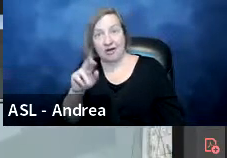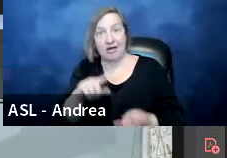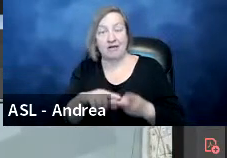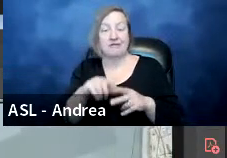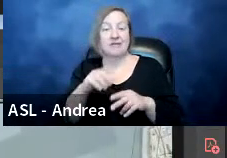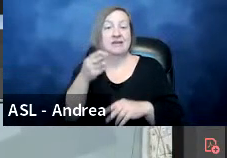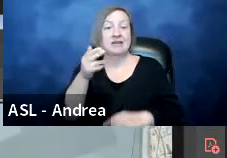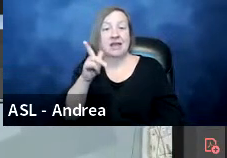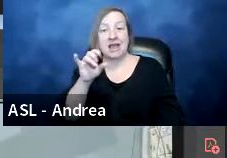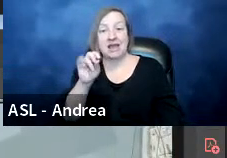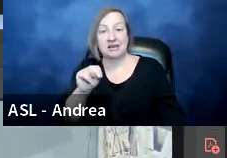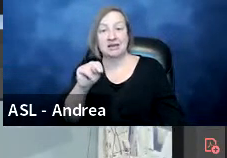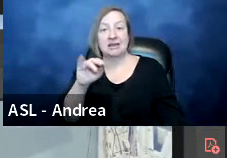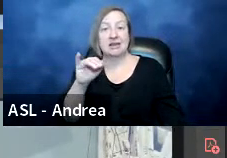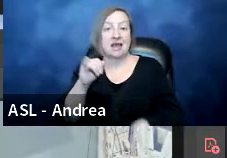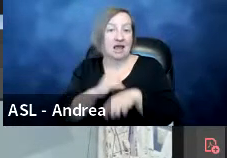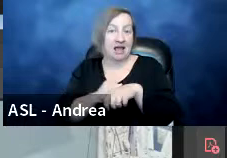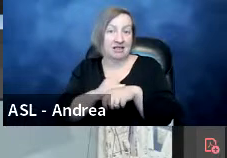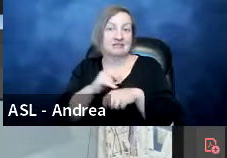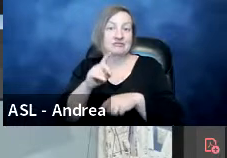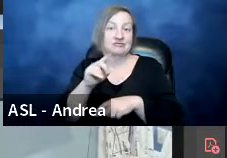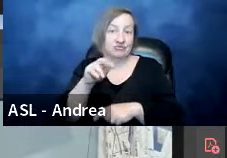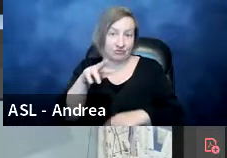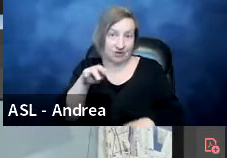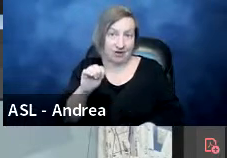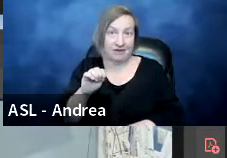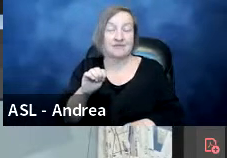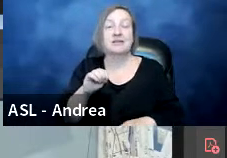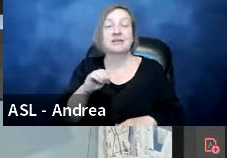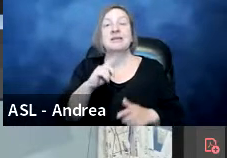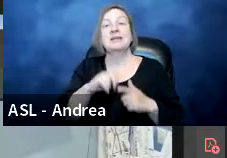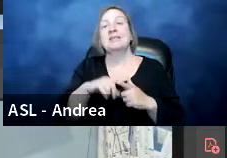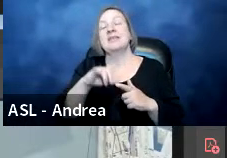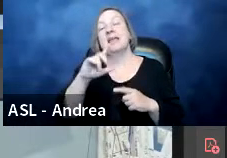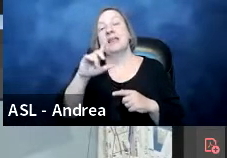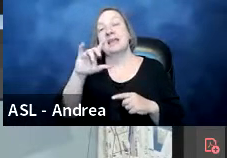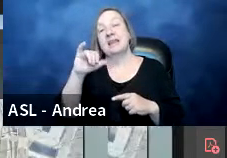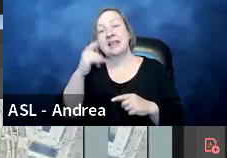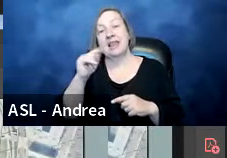So a station, light rail being elevated across the island.